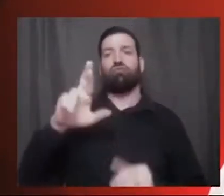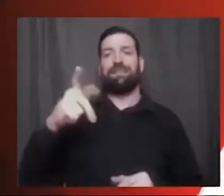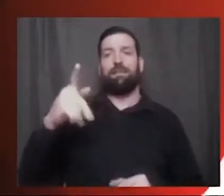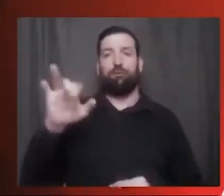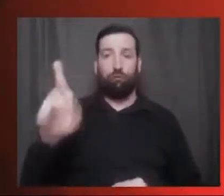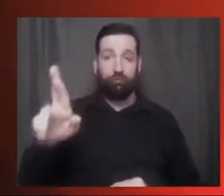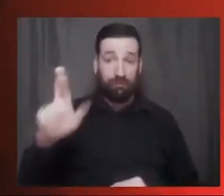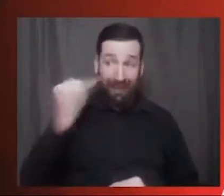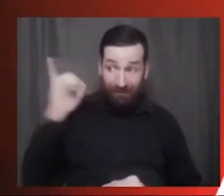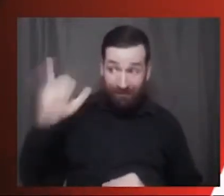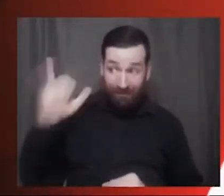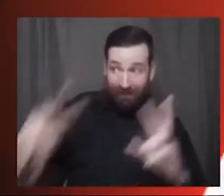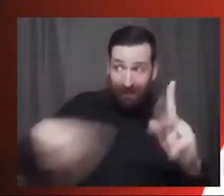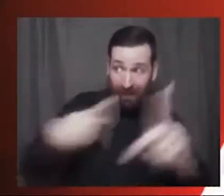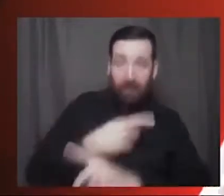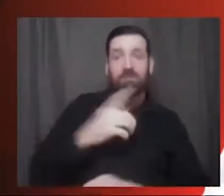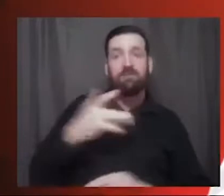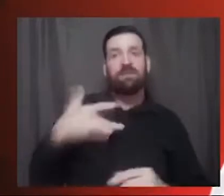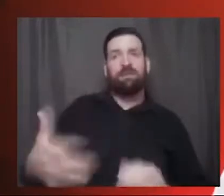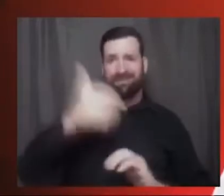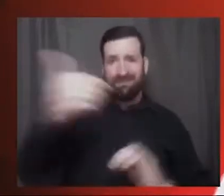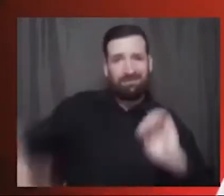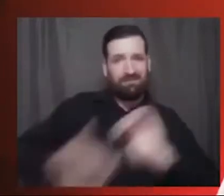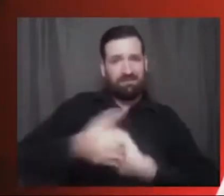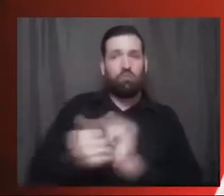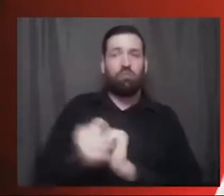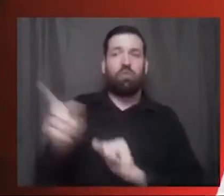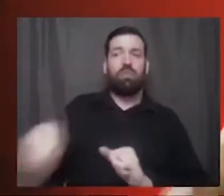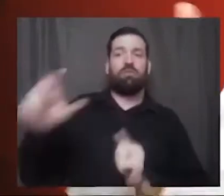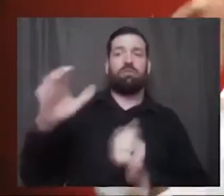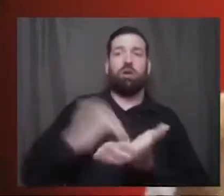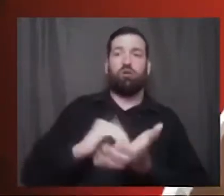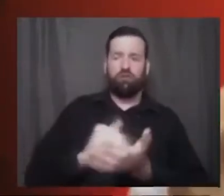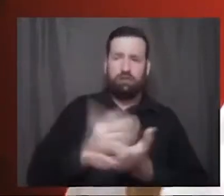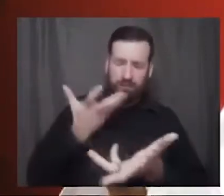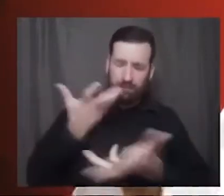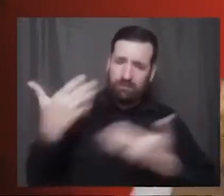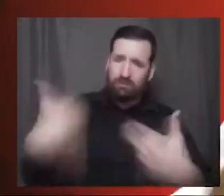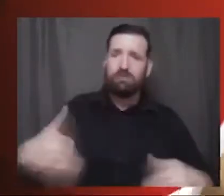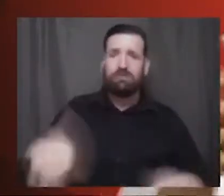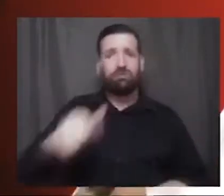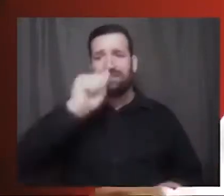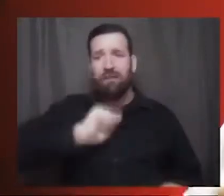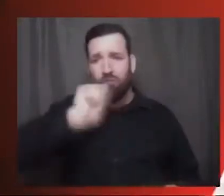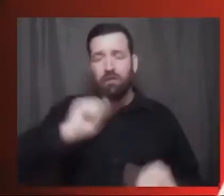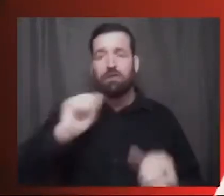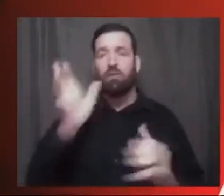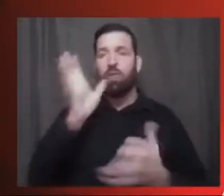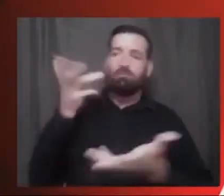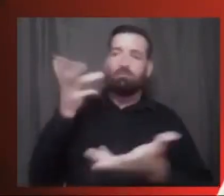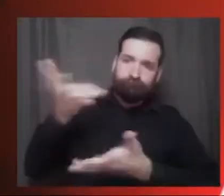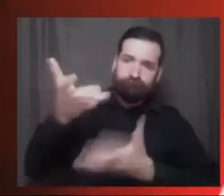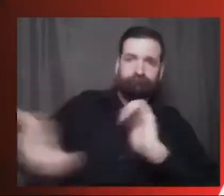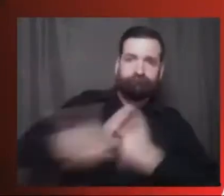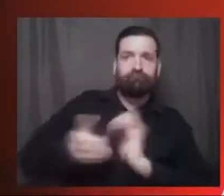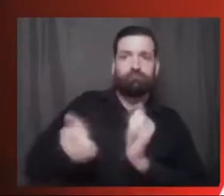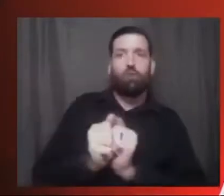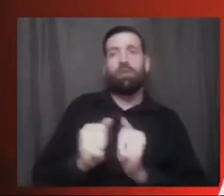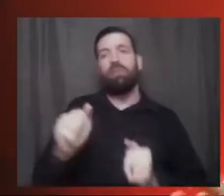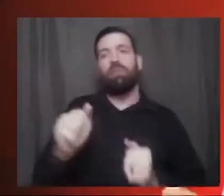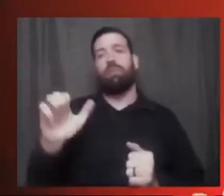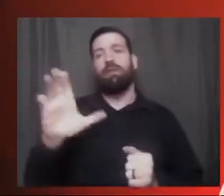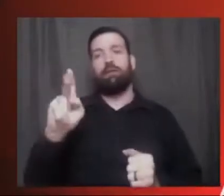patient is really suffering, debilitating symptoms of menopause, we will work collaboratively with our oncologists to kind of see if